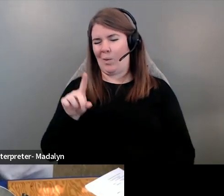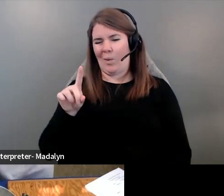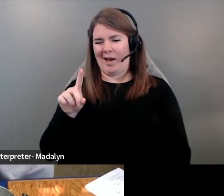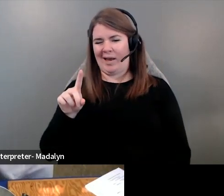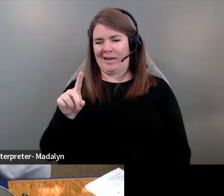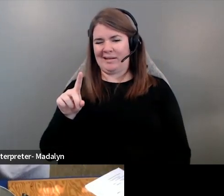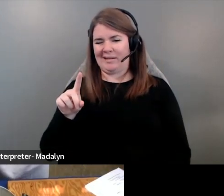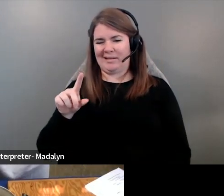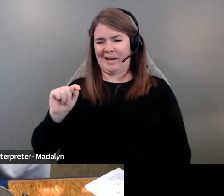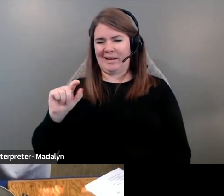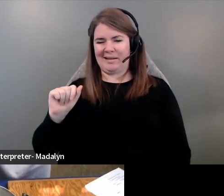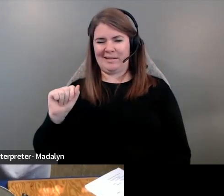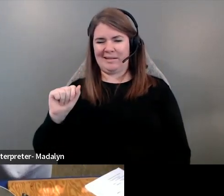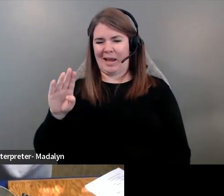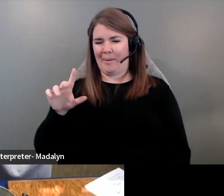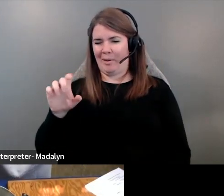all you're going to need.